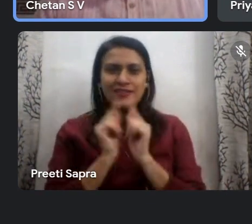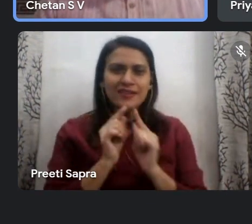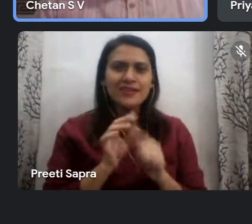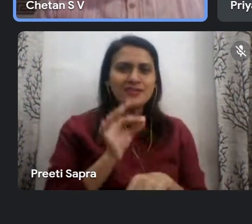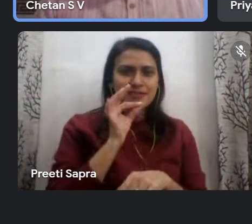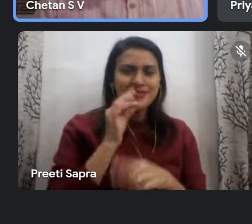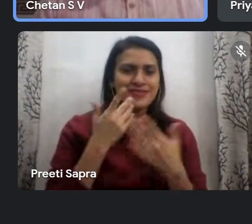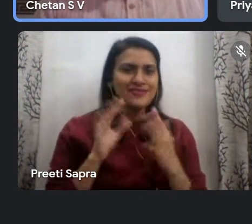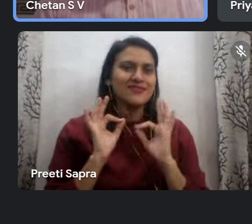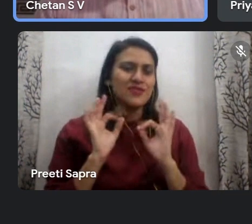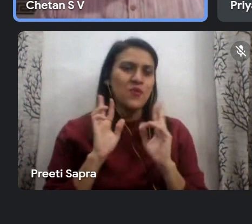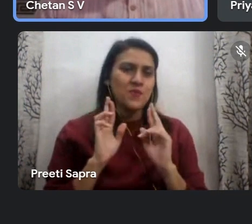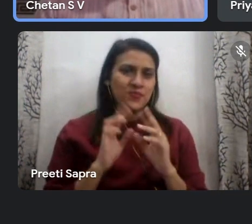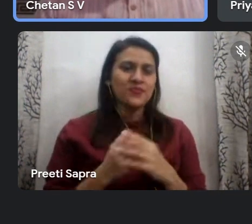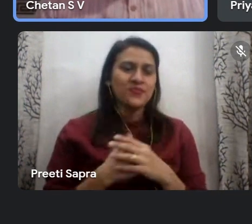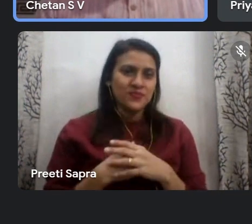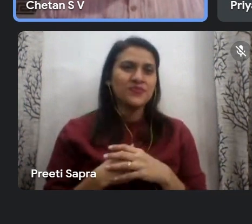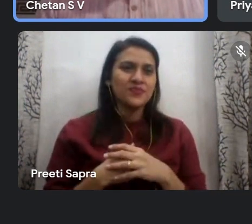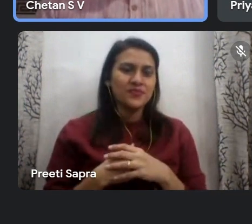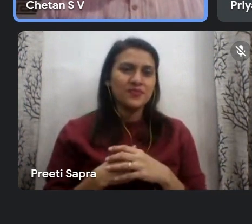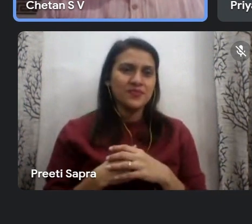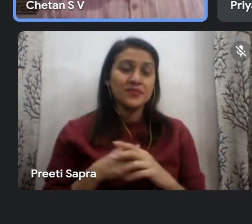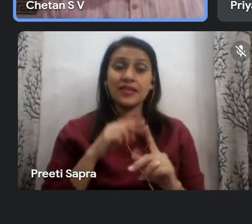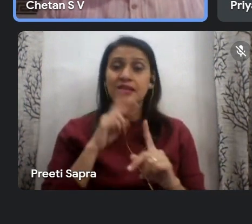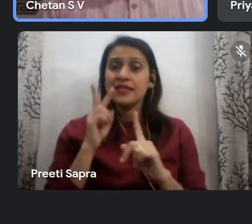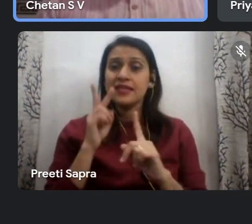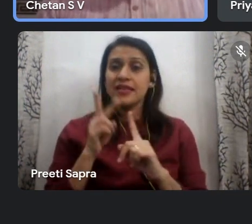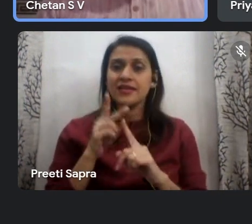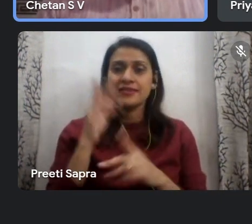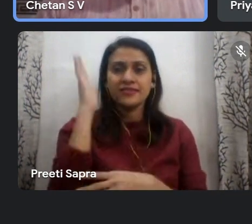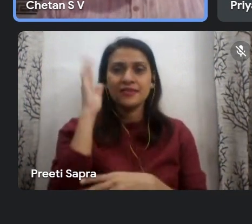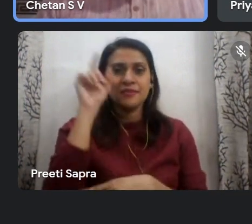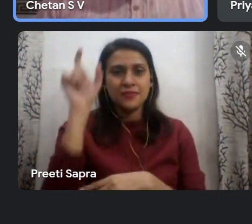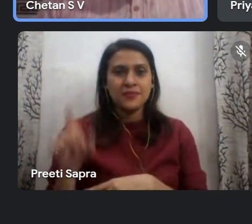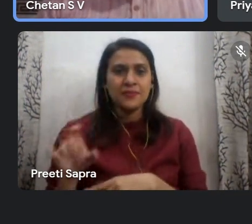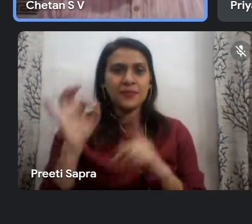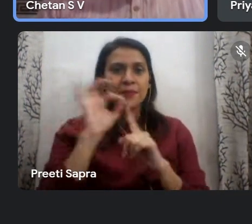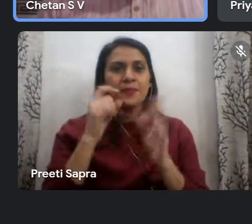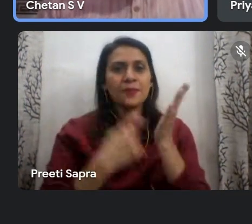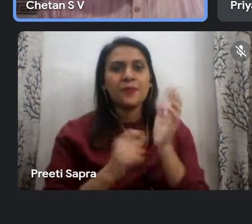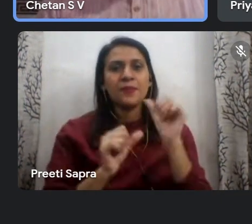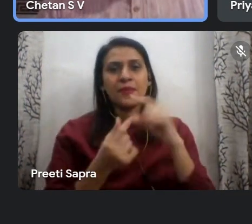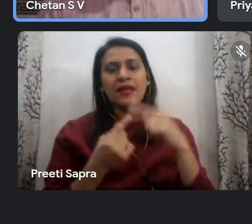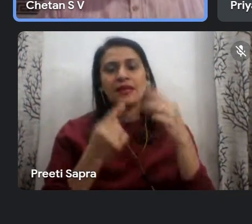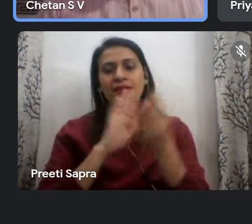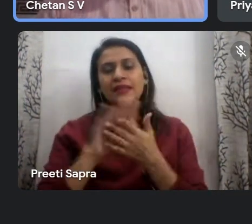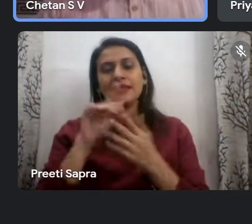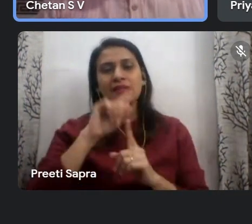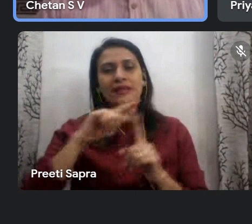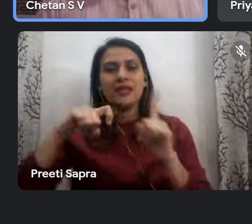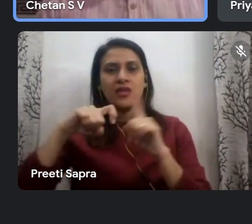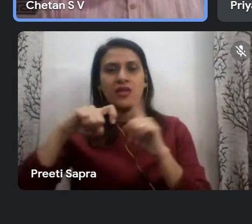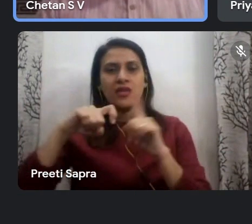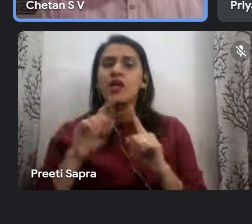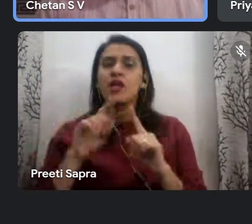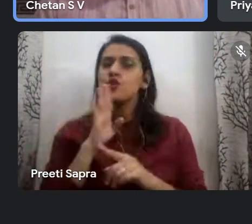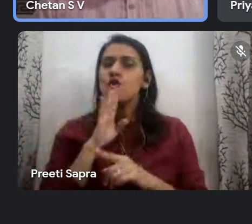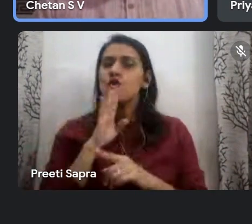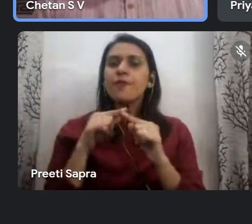Um, So the next speaker is Pratik NT, who will be talking about school and college